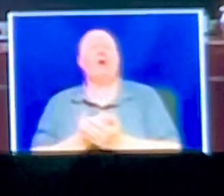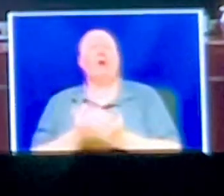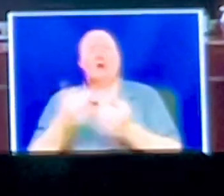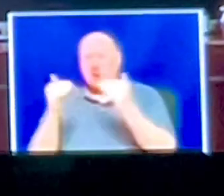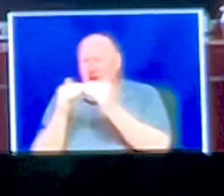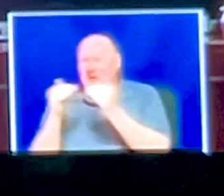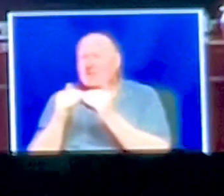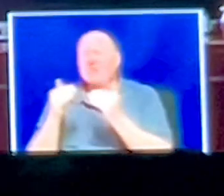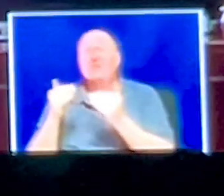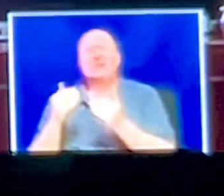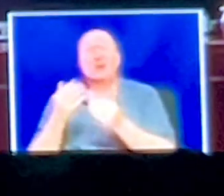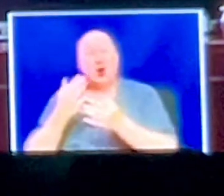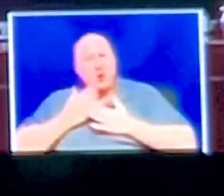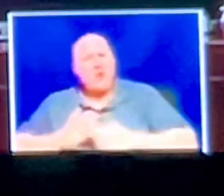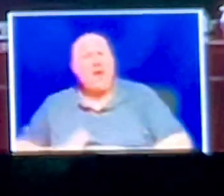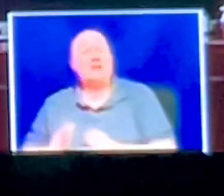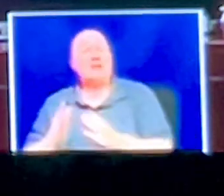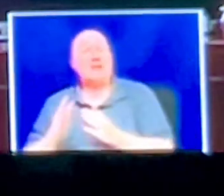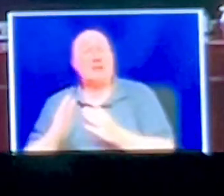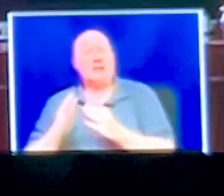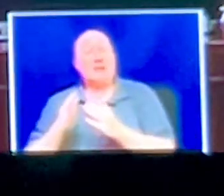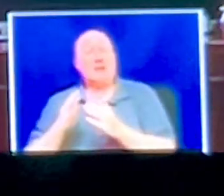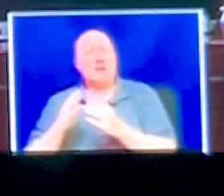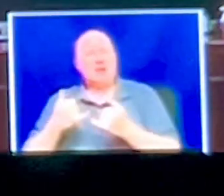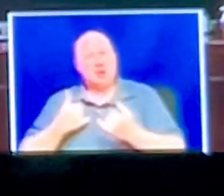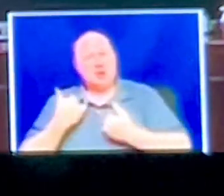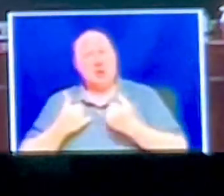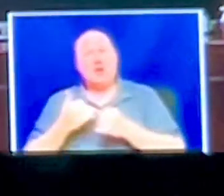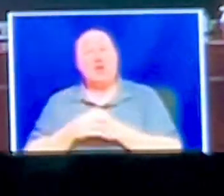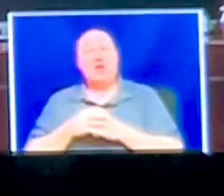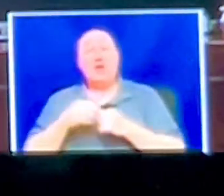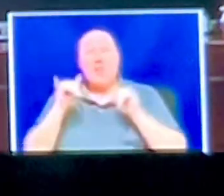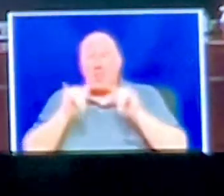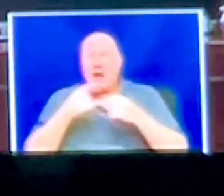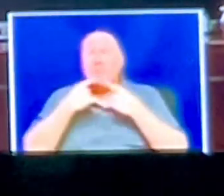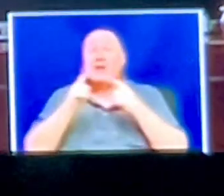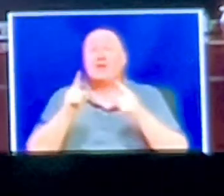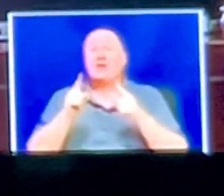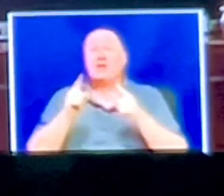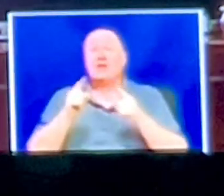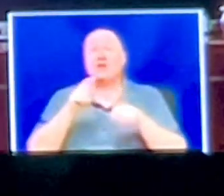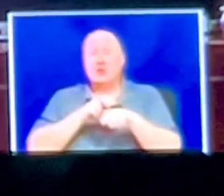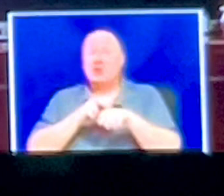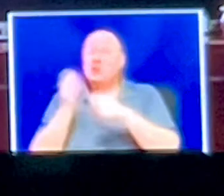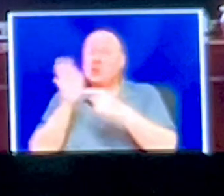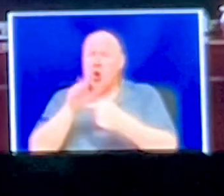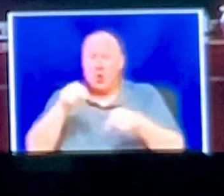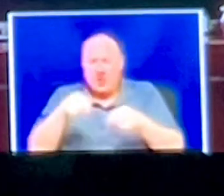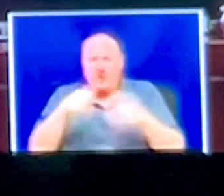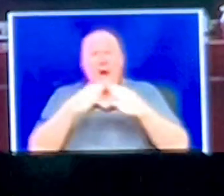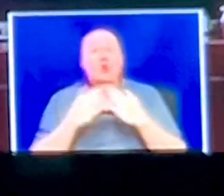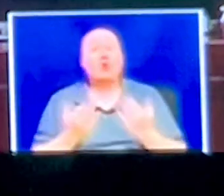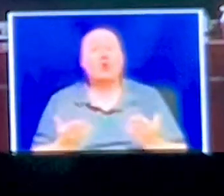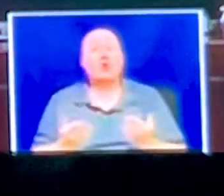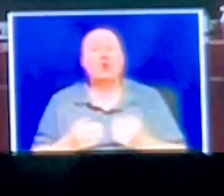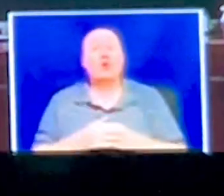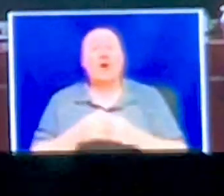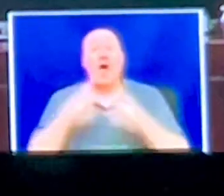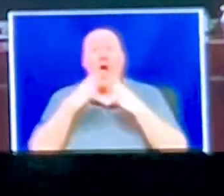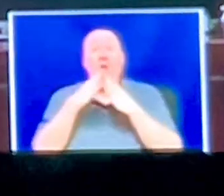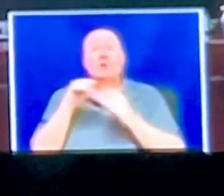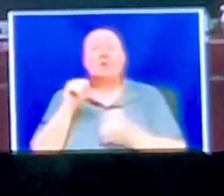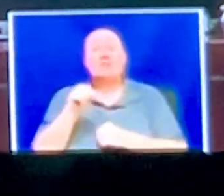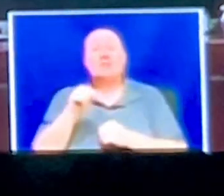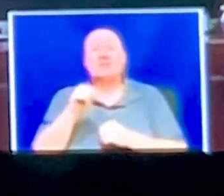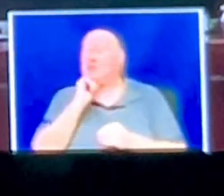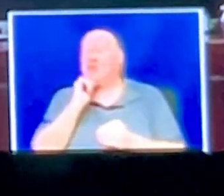justice and humanity. And that is the message that has to come out of this house. This house cannot